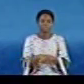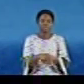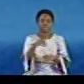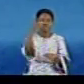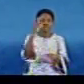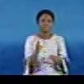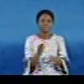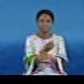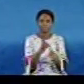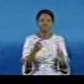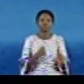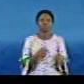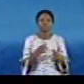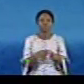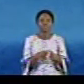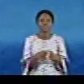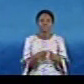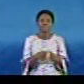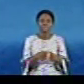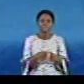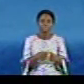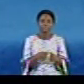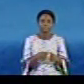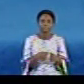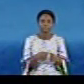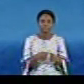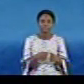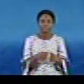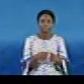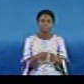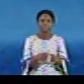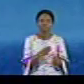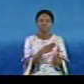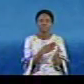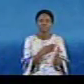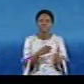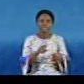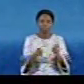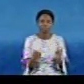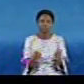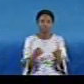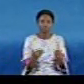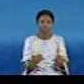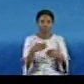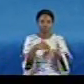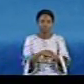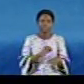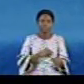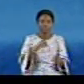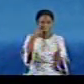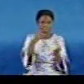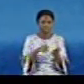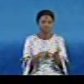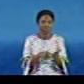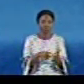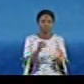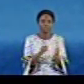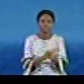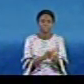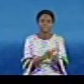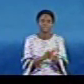of blood sometimes. It used to come and go. But tonight I noticed that